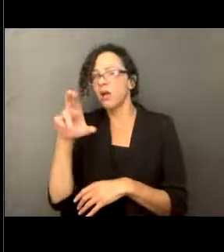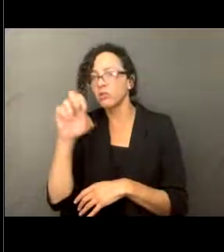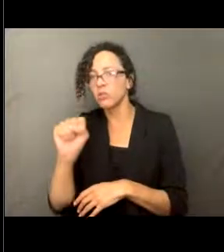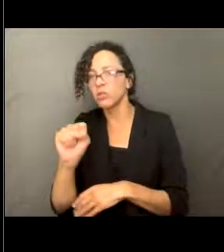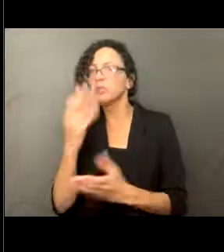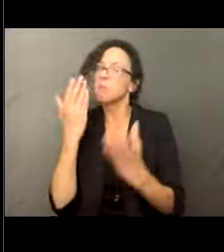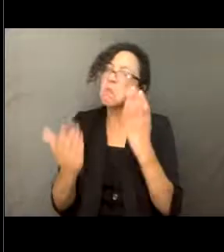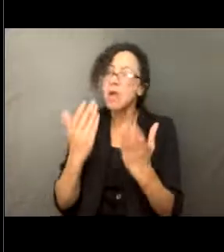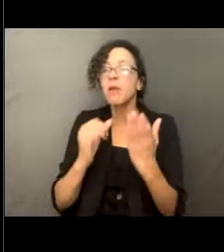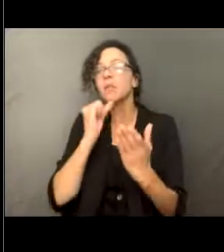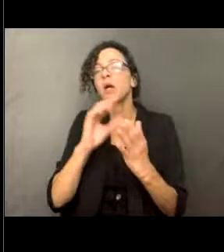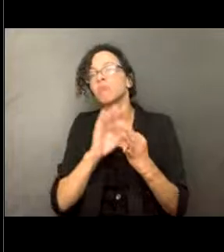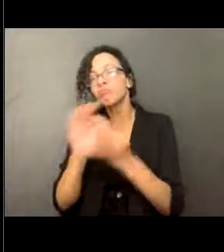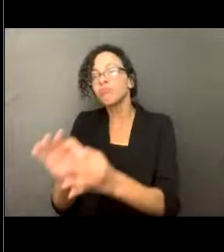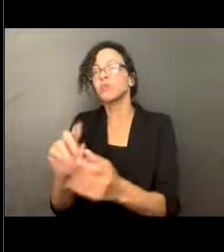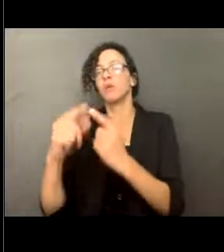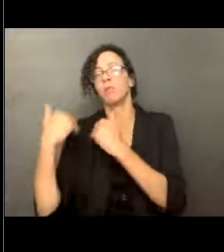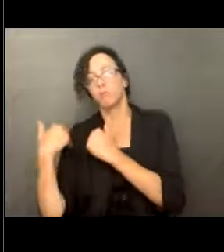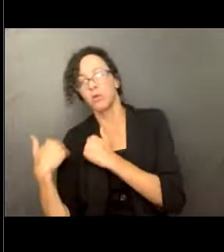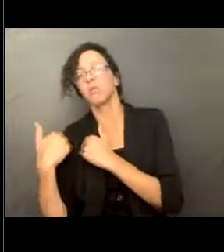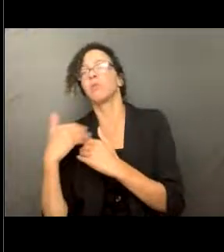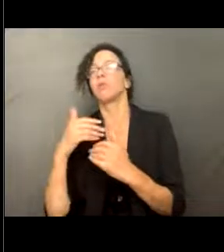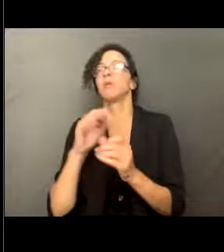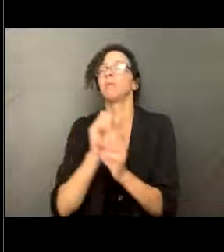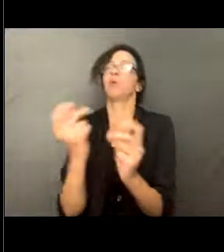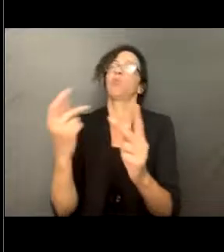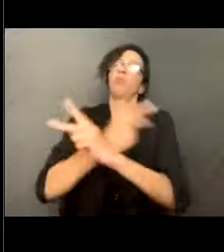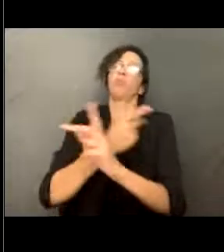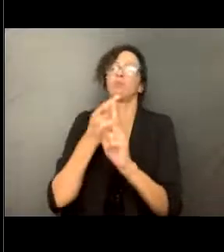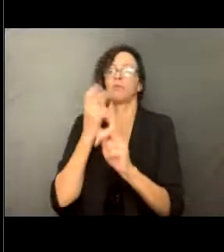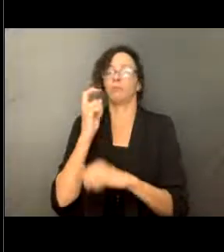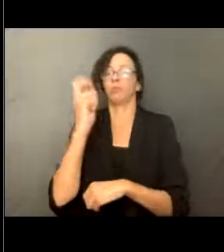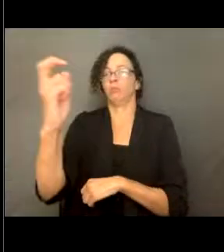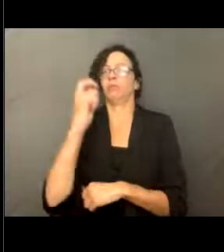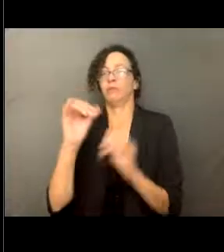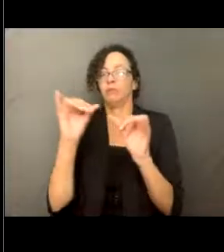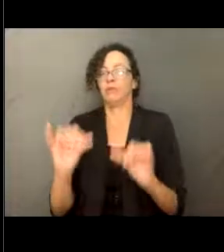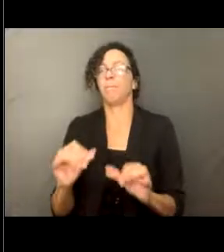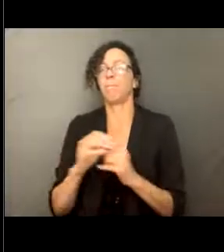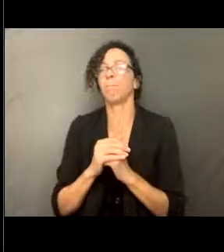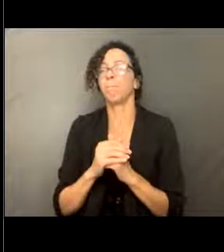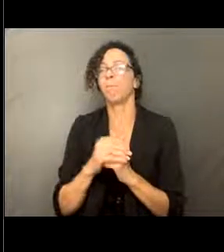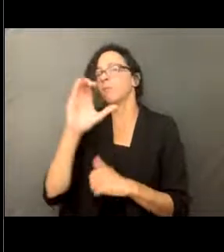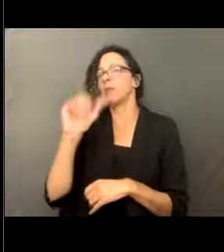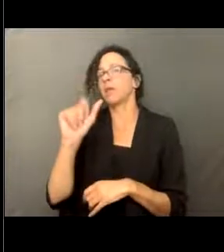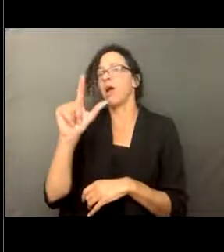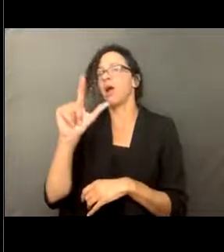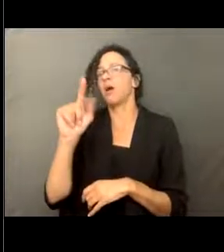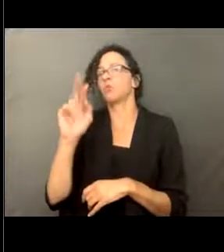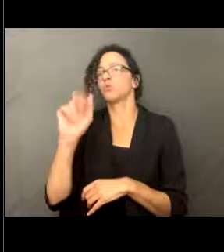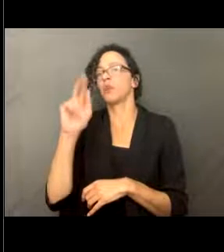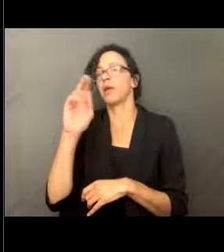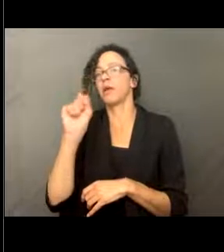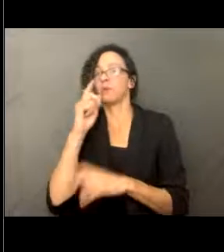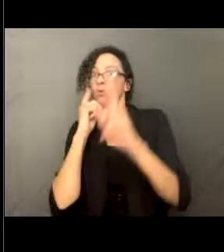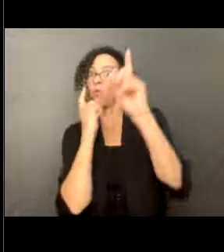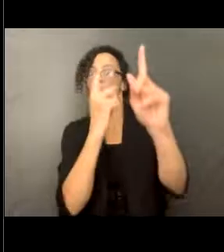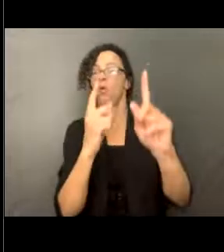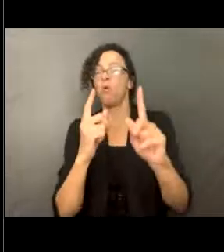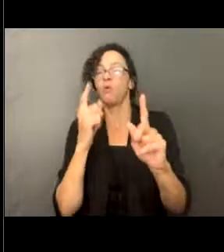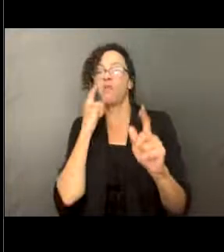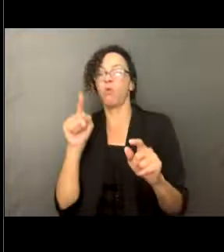caused by or exacerbated by the transportation system. So Caltrans seeks to bridge this gap. We want to create a tool to really